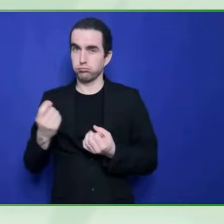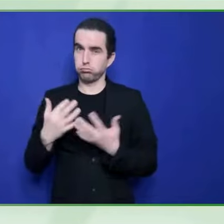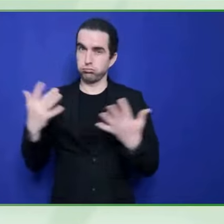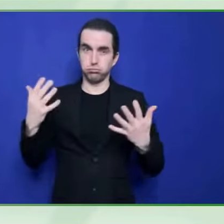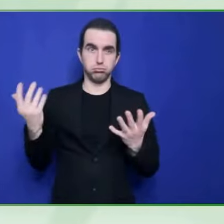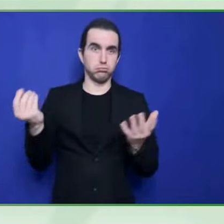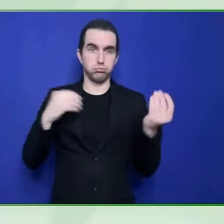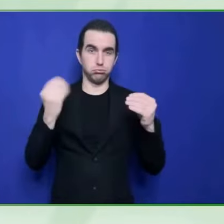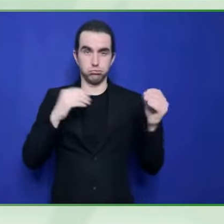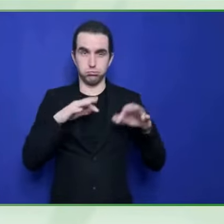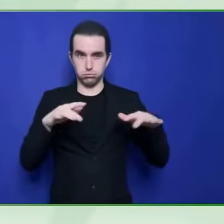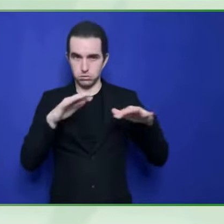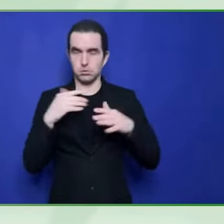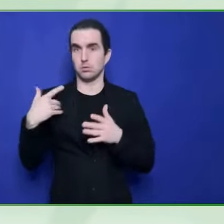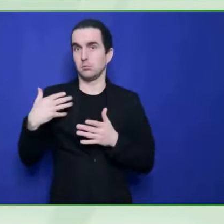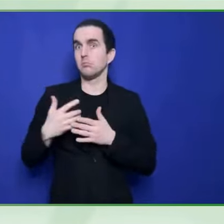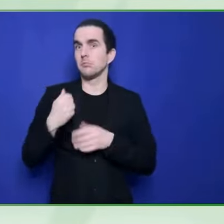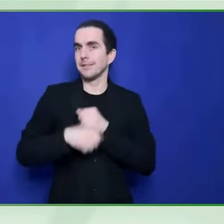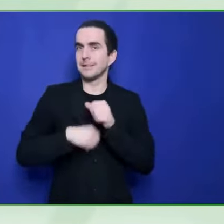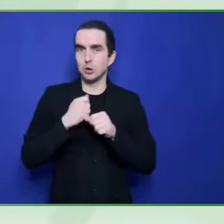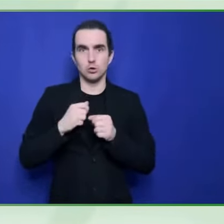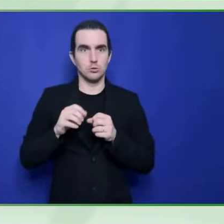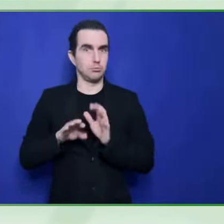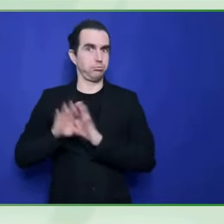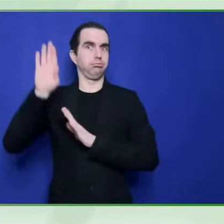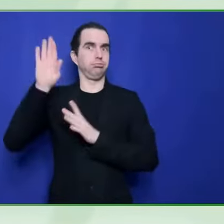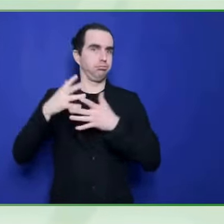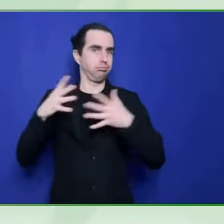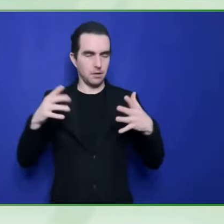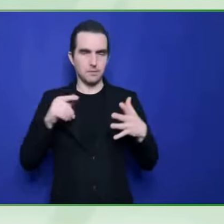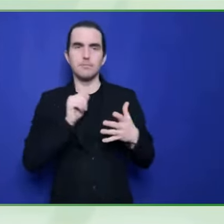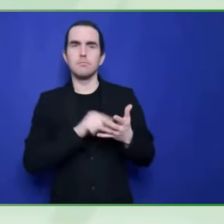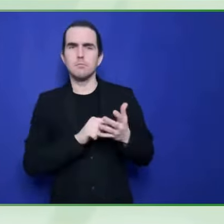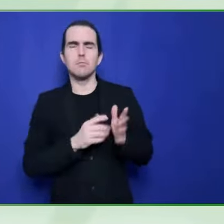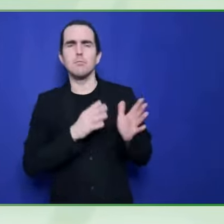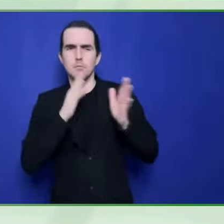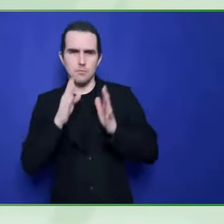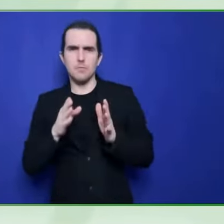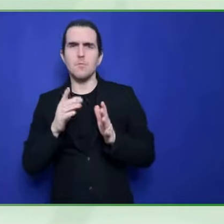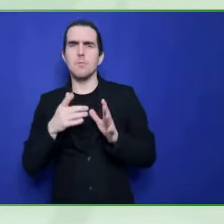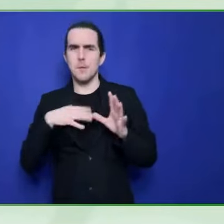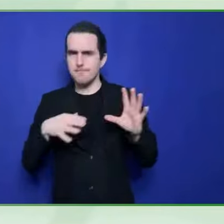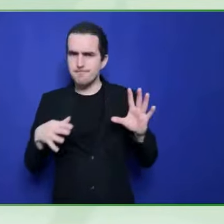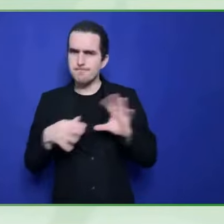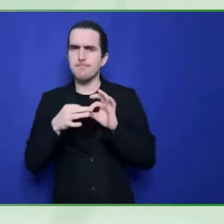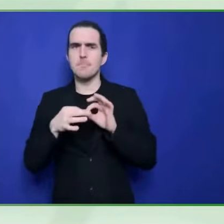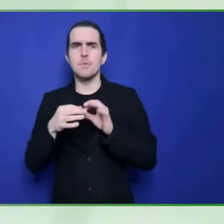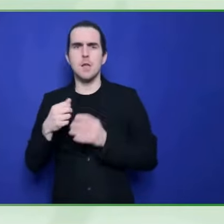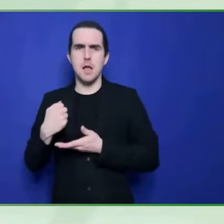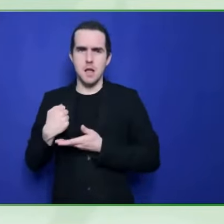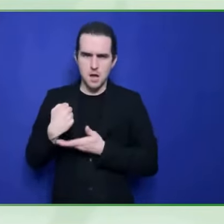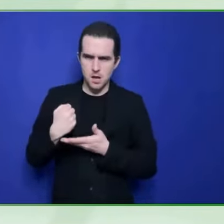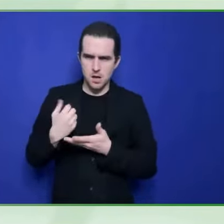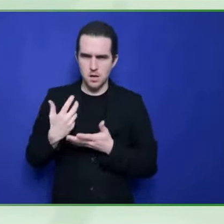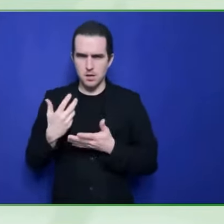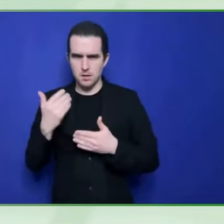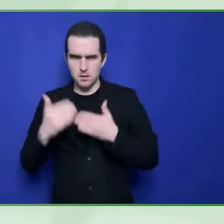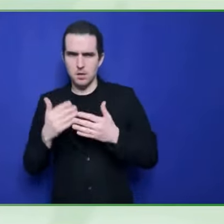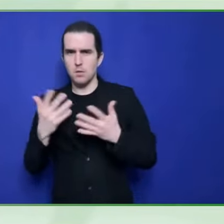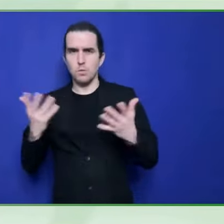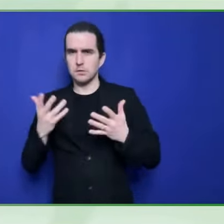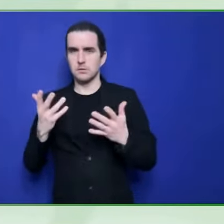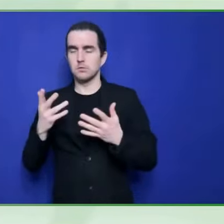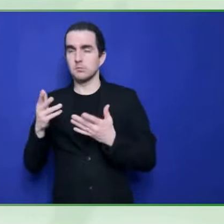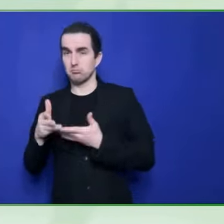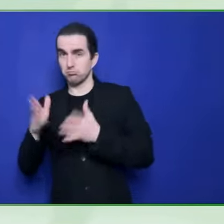entities in this resource. And so that's really the repository where we save all of our all of the data